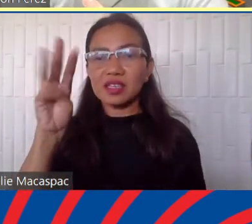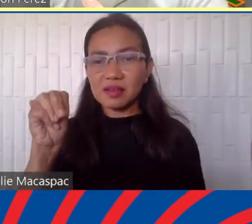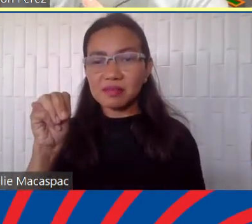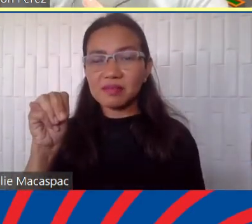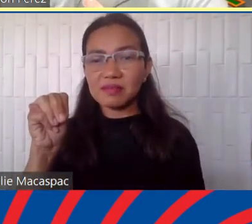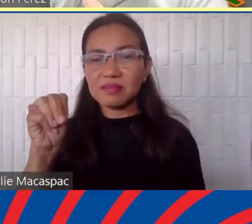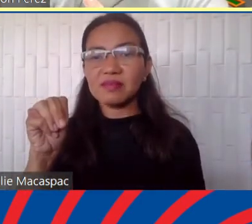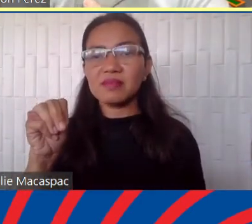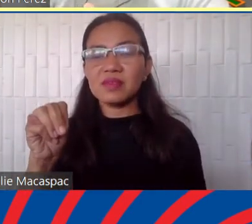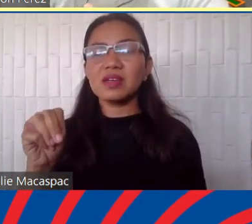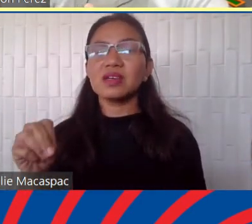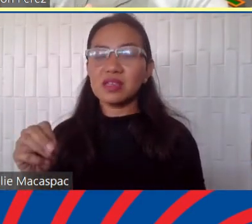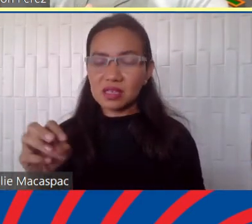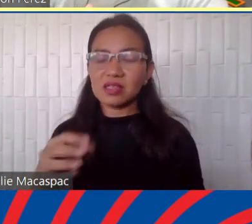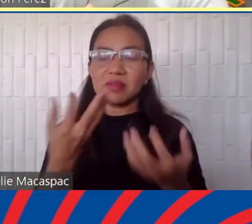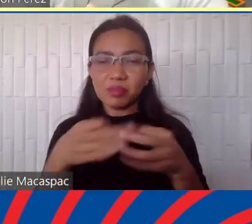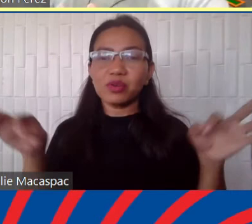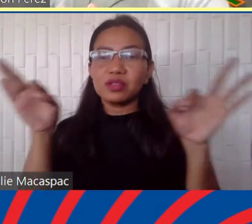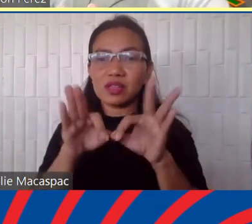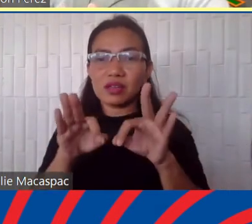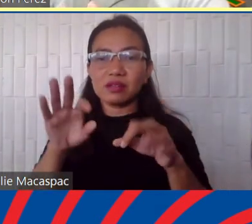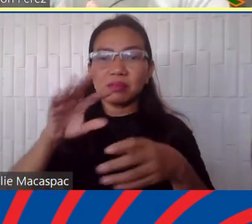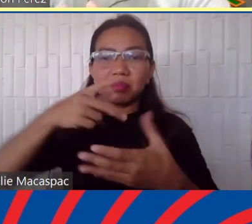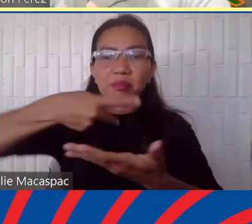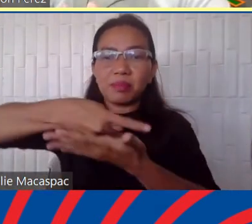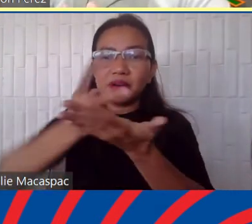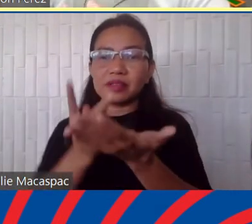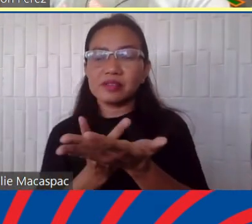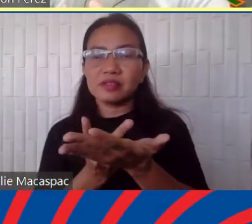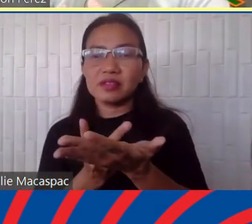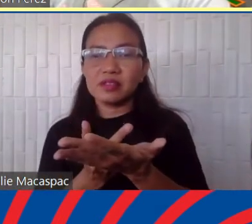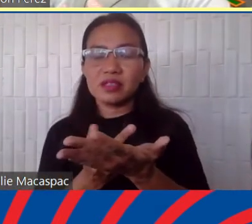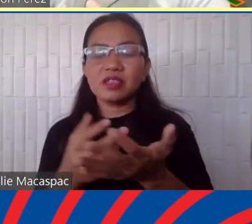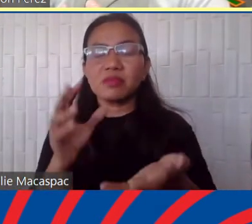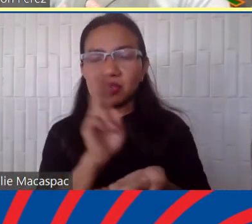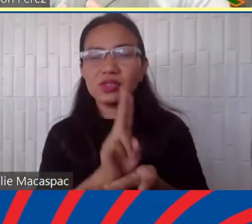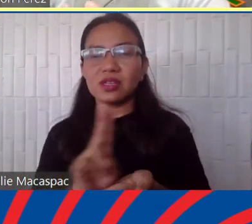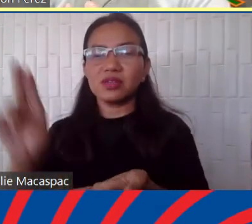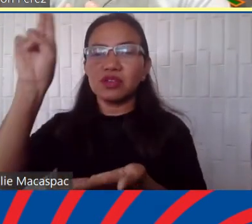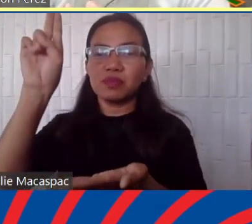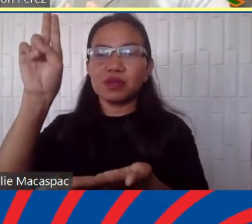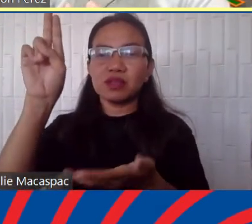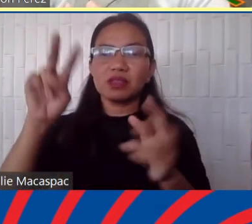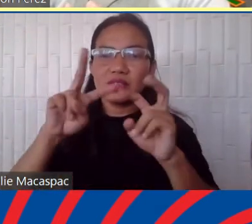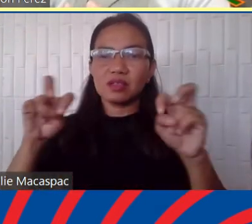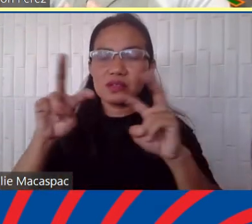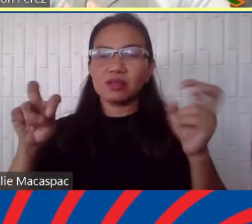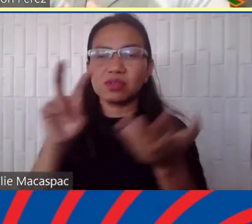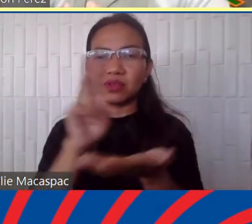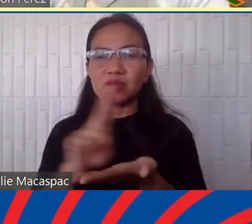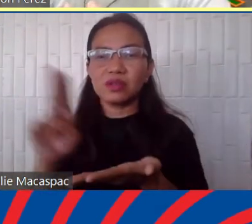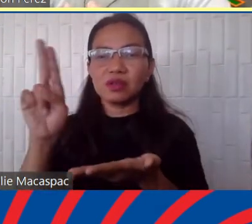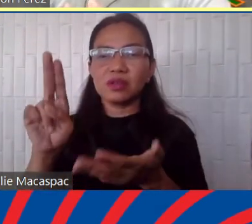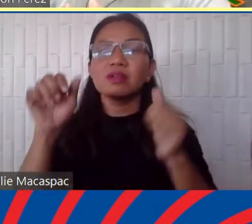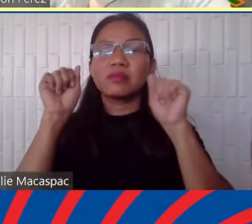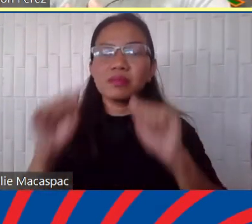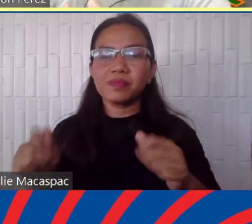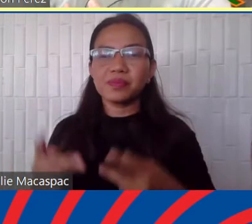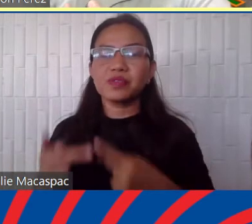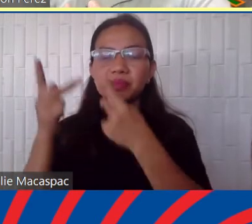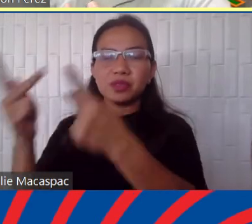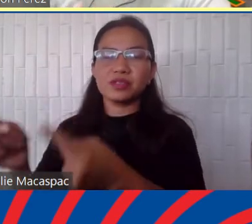a crucial component, especially if you're a research university. You should be able to provide research data